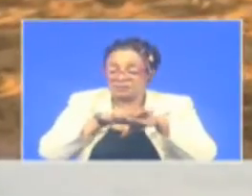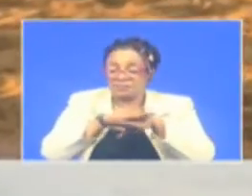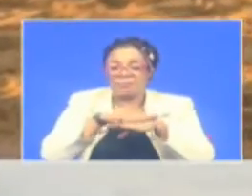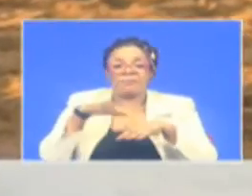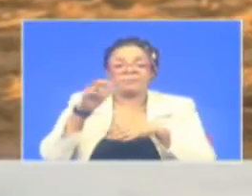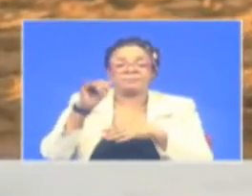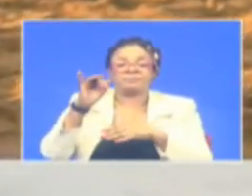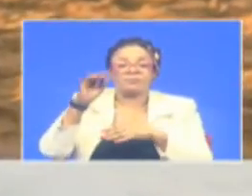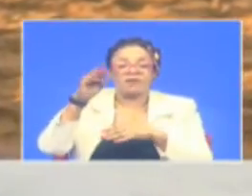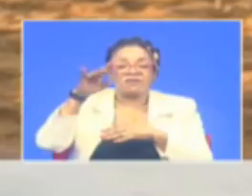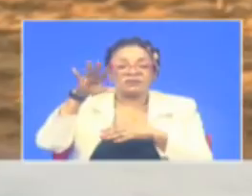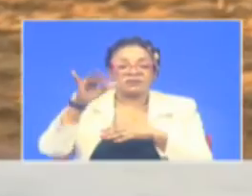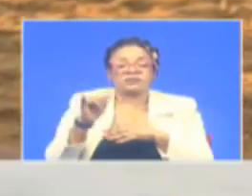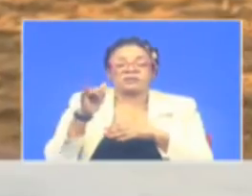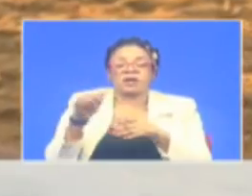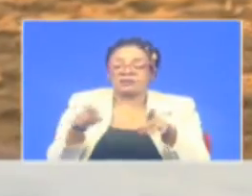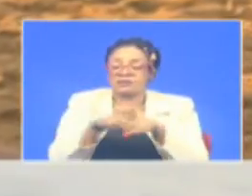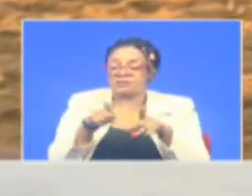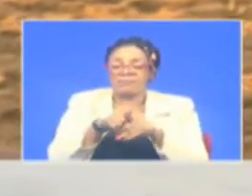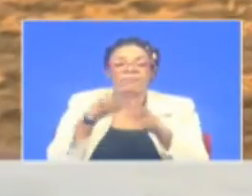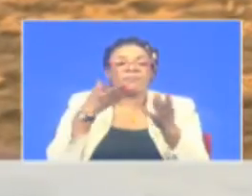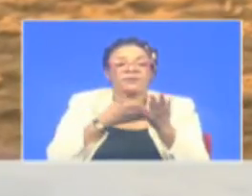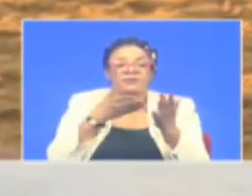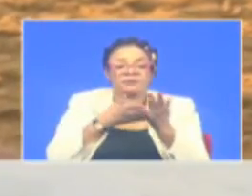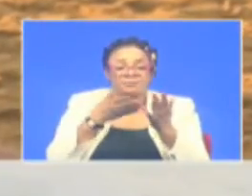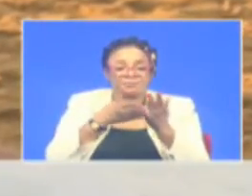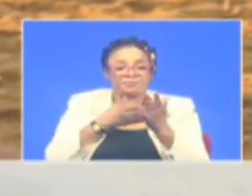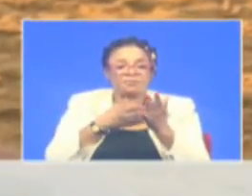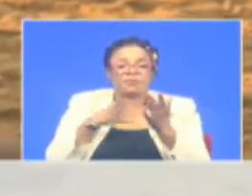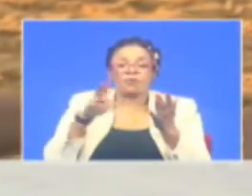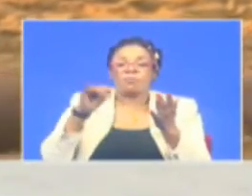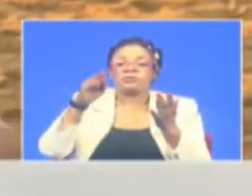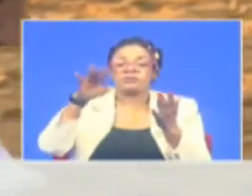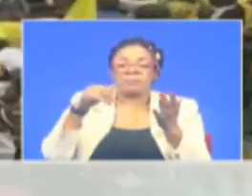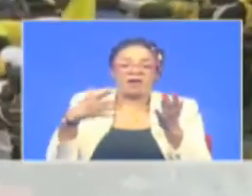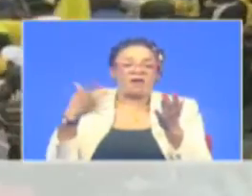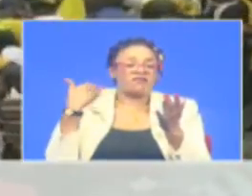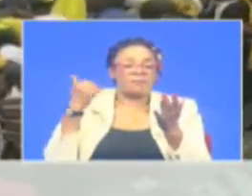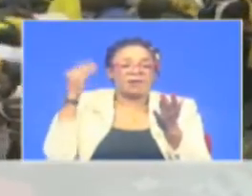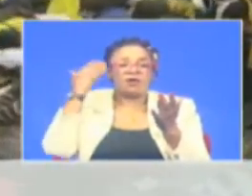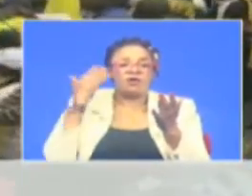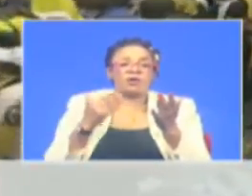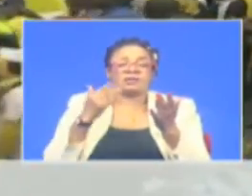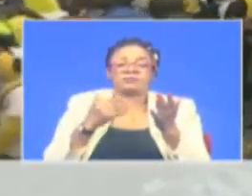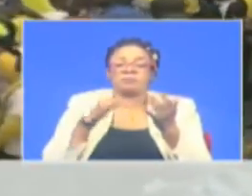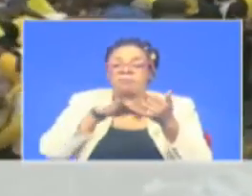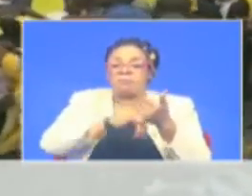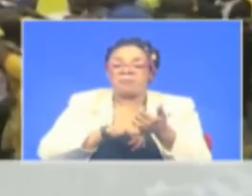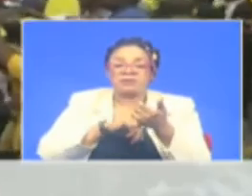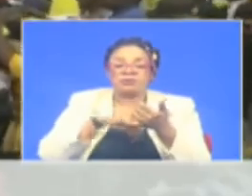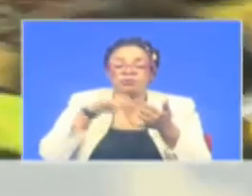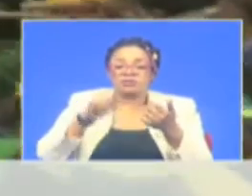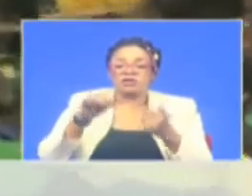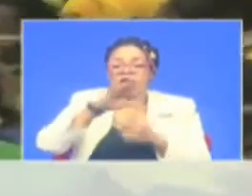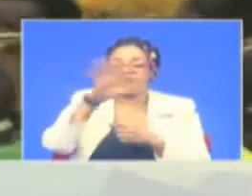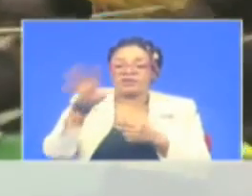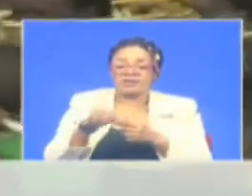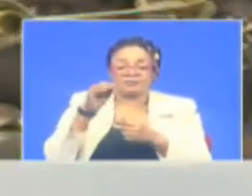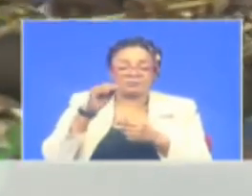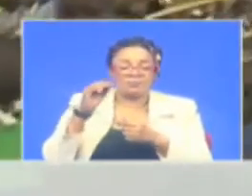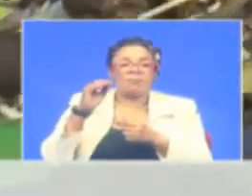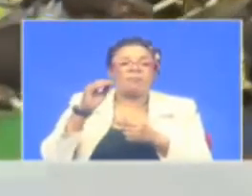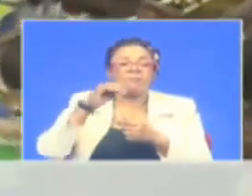also in the race. Motsepe, a former lawyer who is married to a sister of South African President Cyril